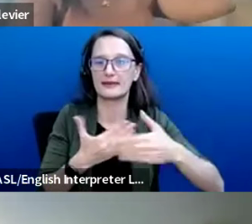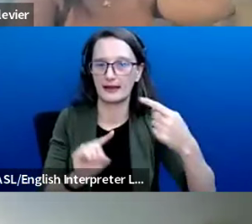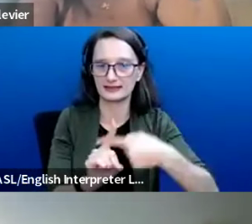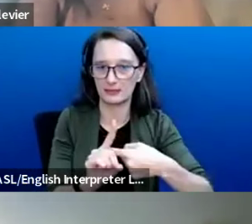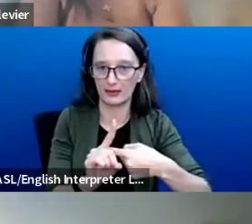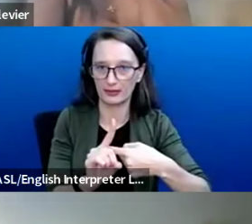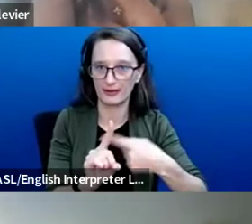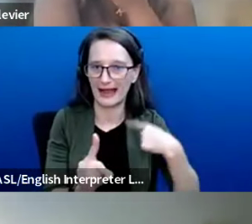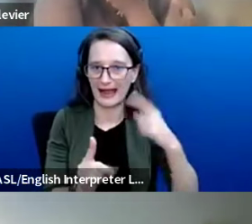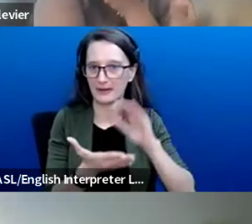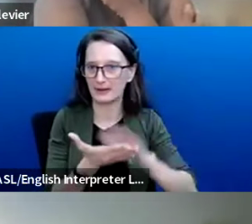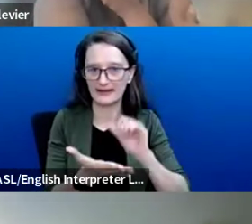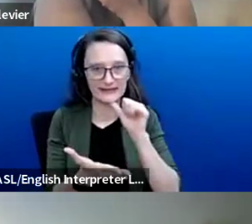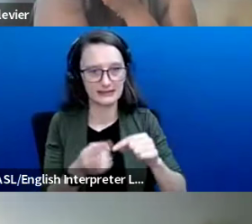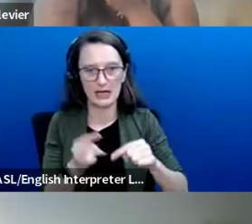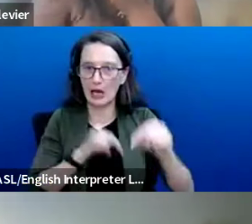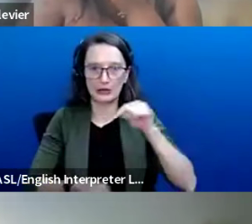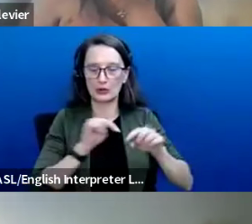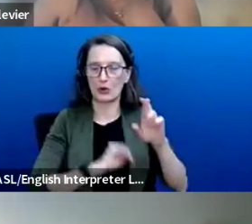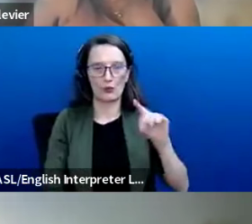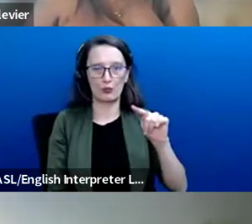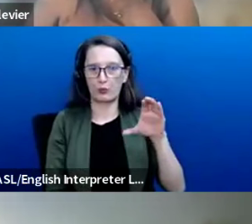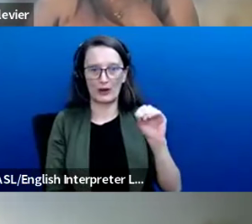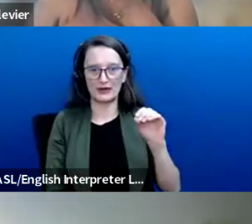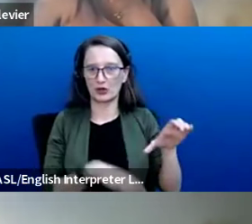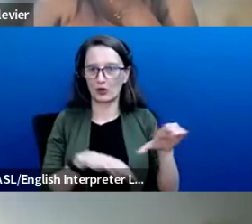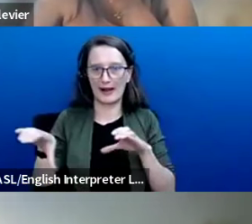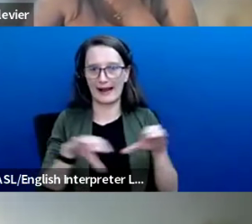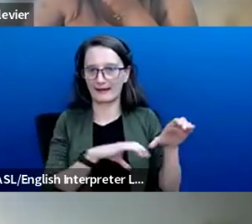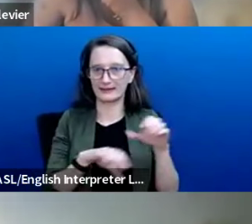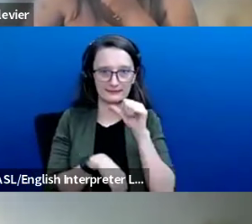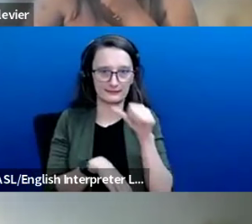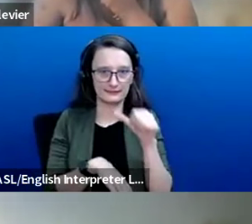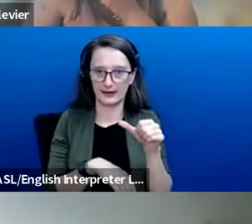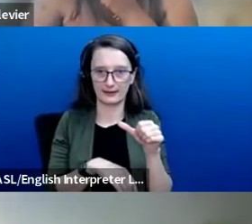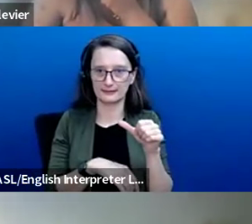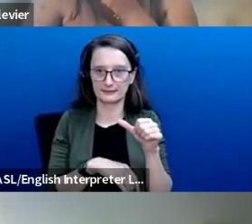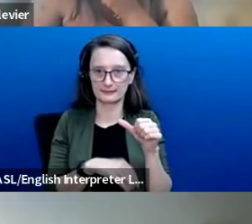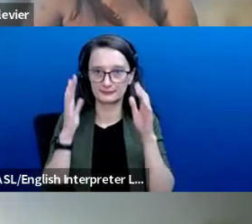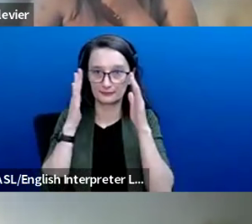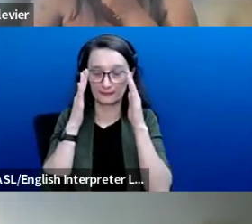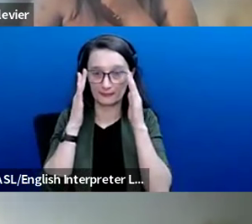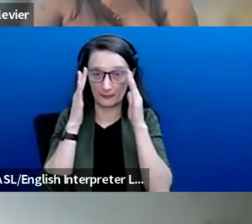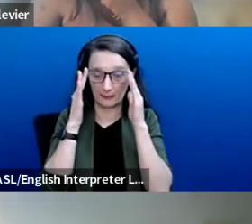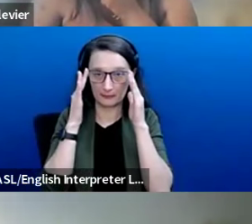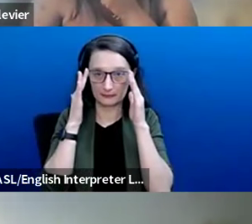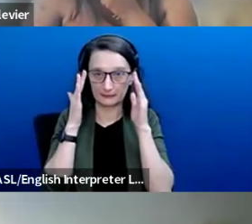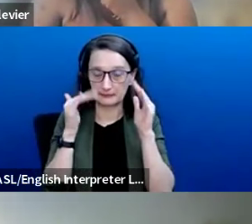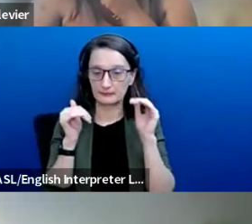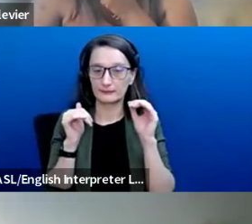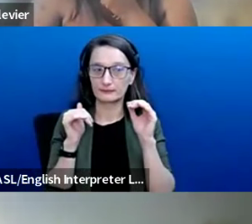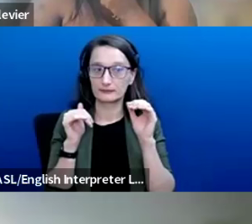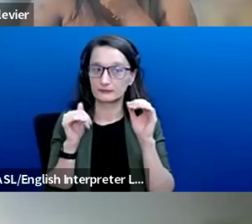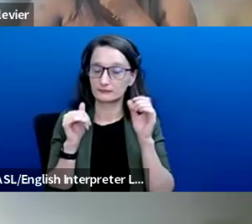builds in the retroactive payment. Uh, but that being